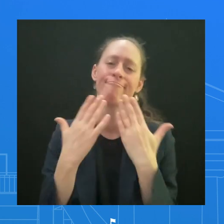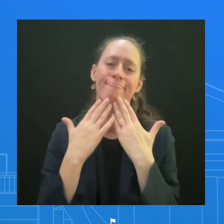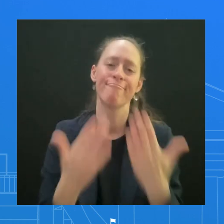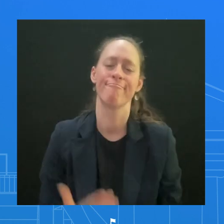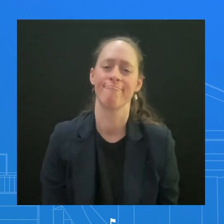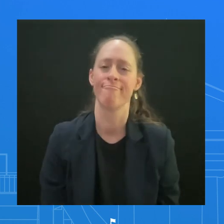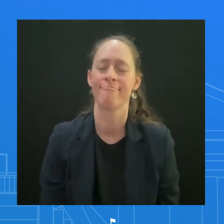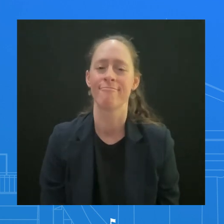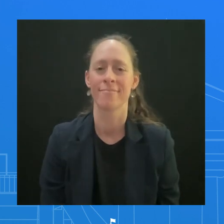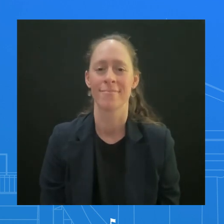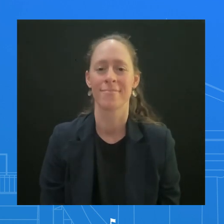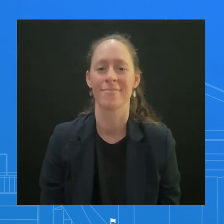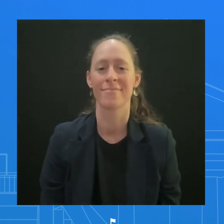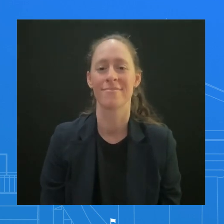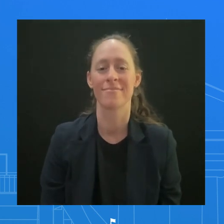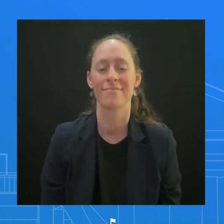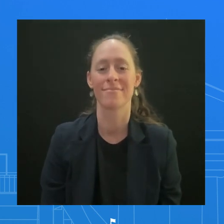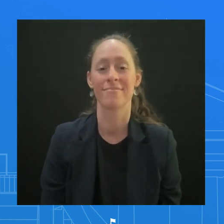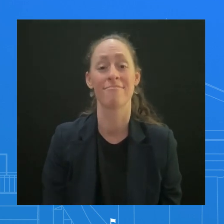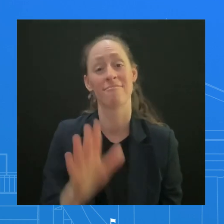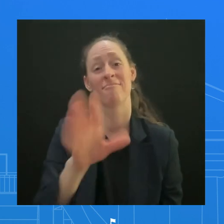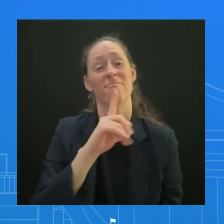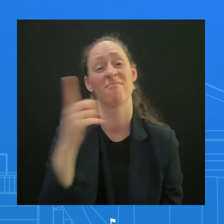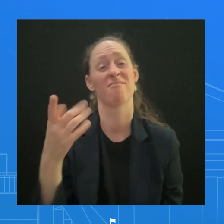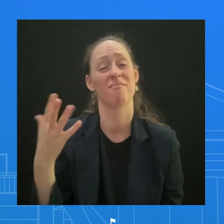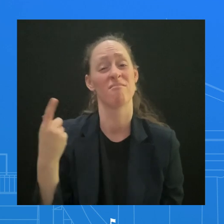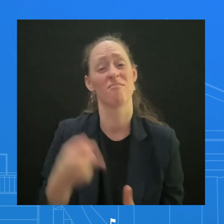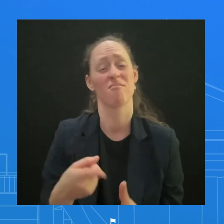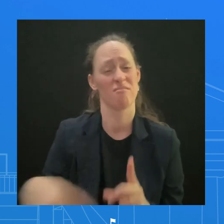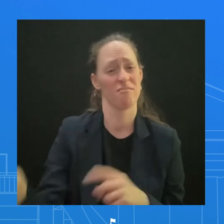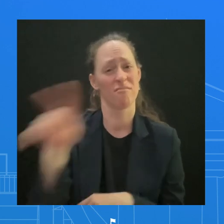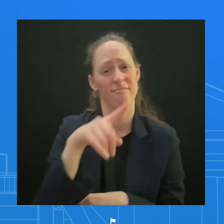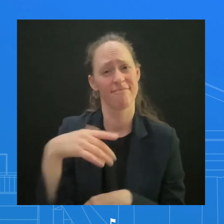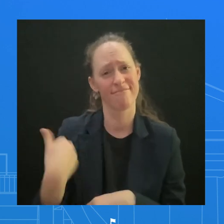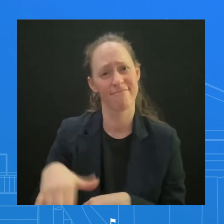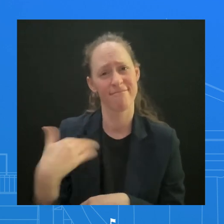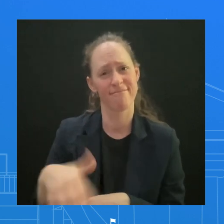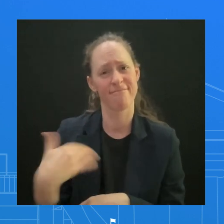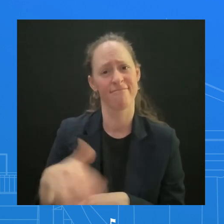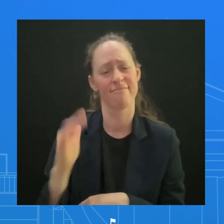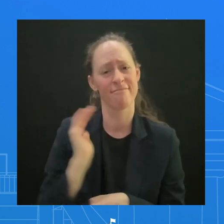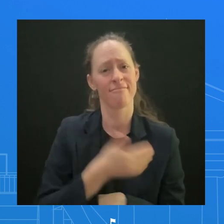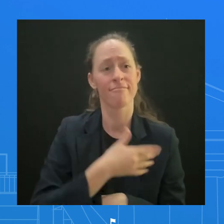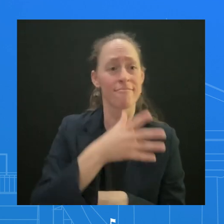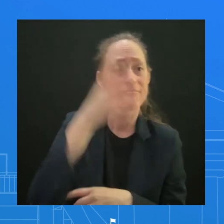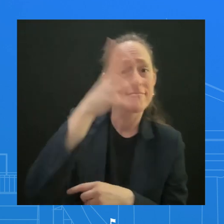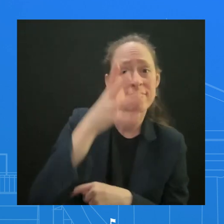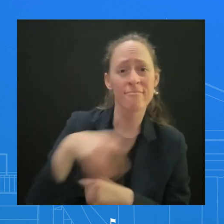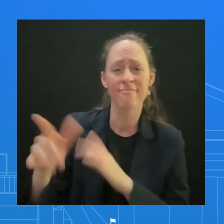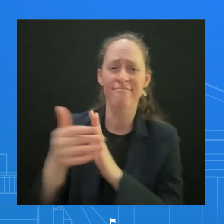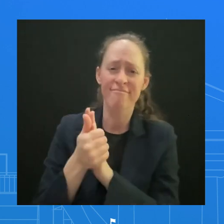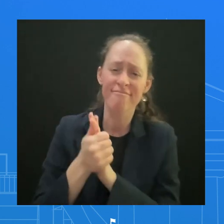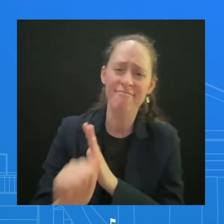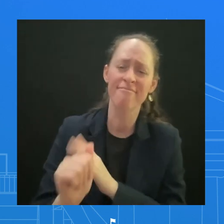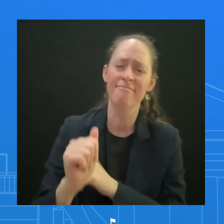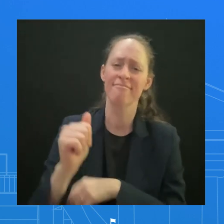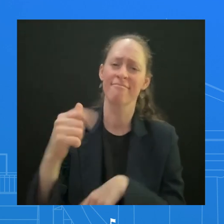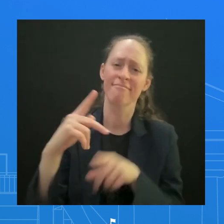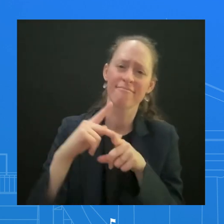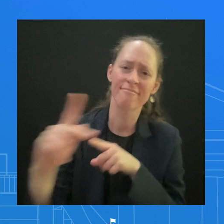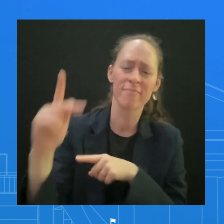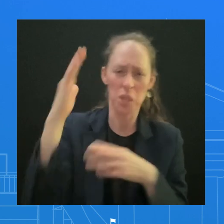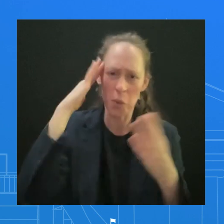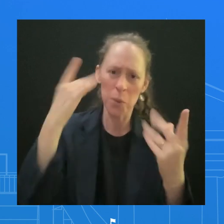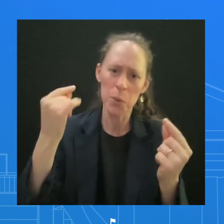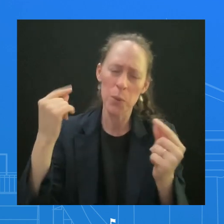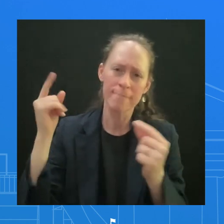skill and also the professionalism that the men and women who serve our nation continue to demonstrate, continue to show each